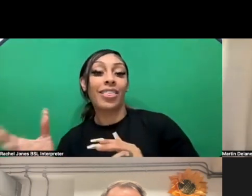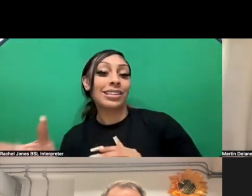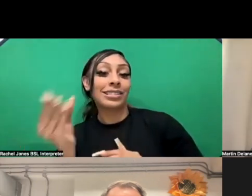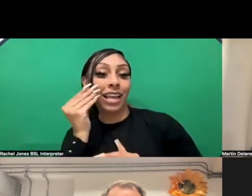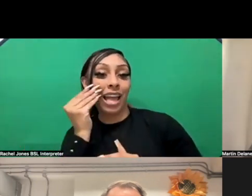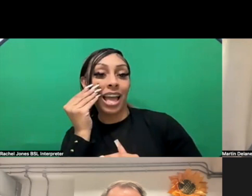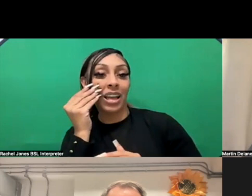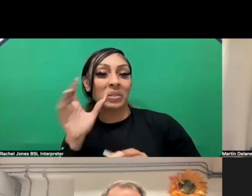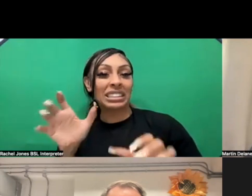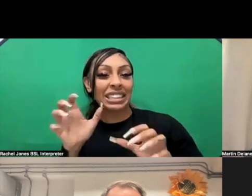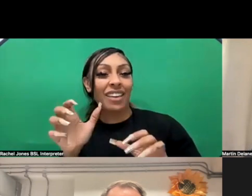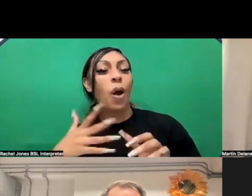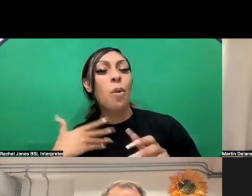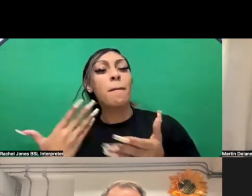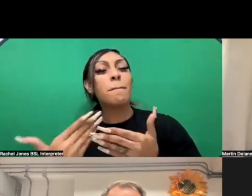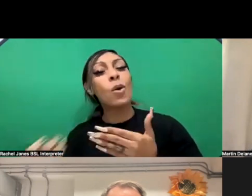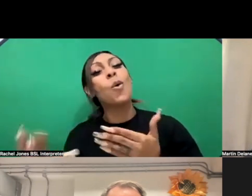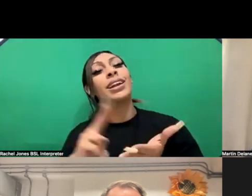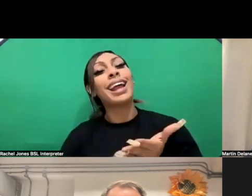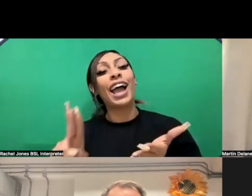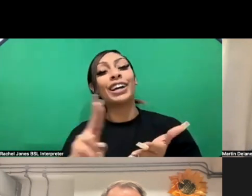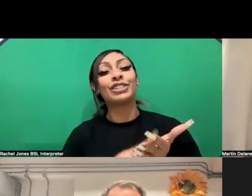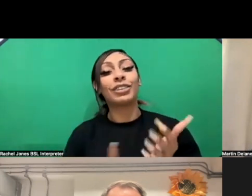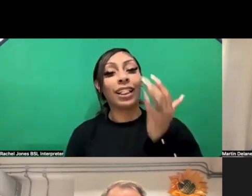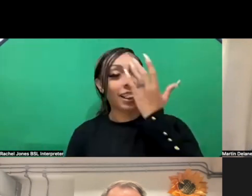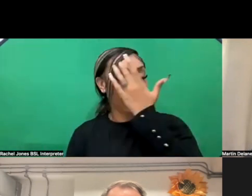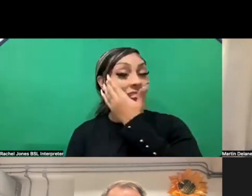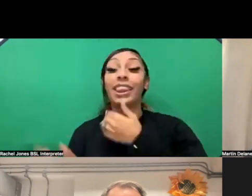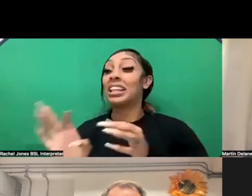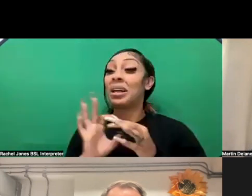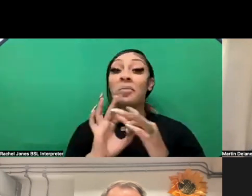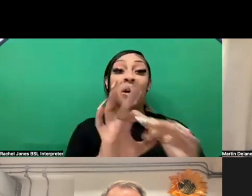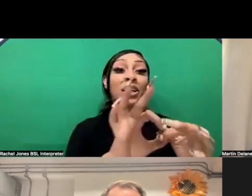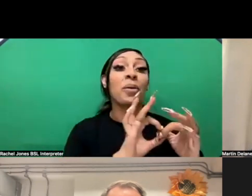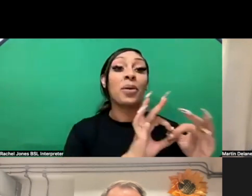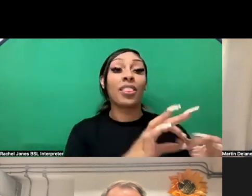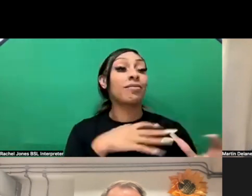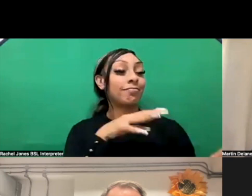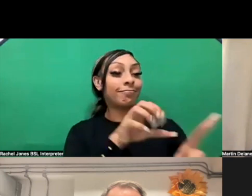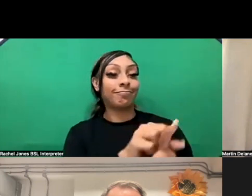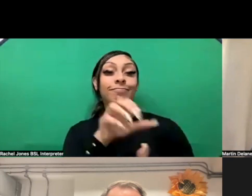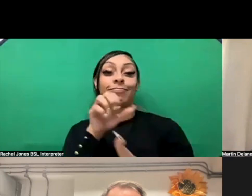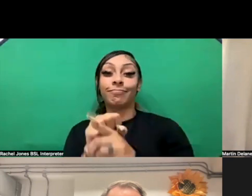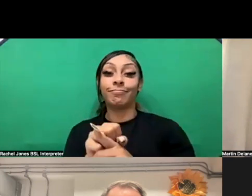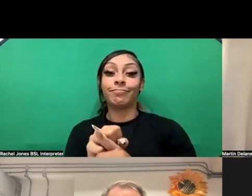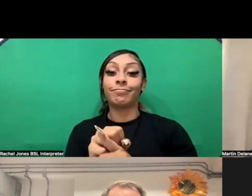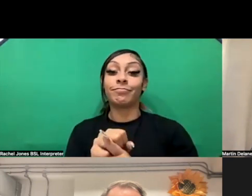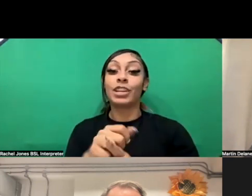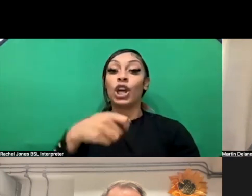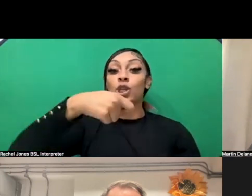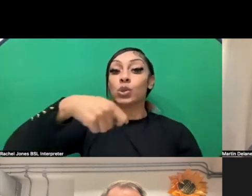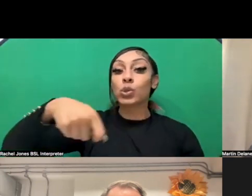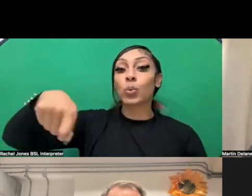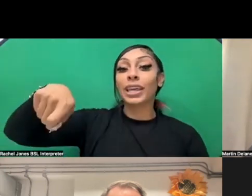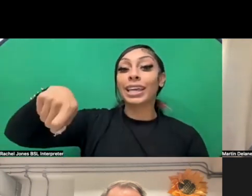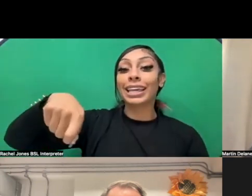I make it sound more natural? And by working with many drummers in the past, I noticed that some played with swing timing, you know, like,